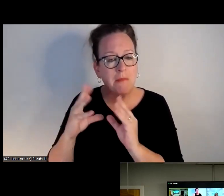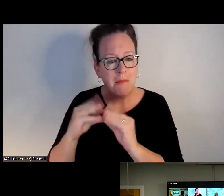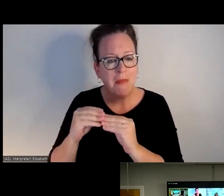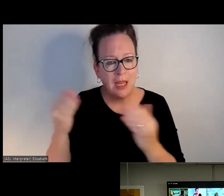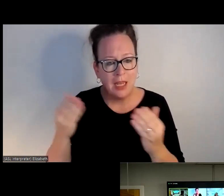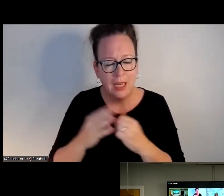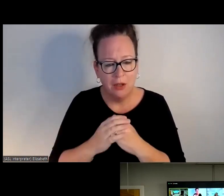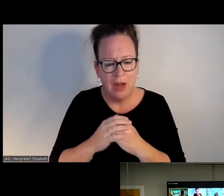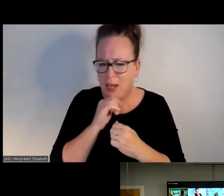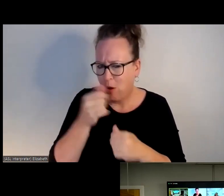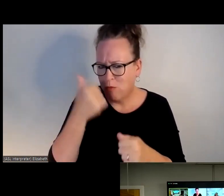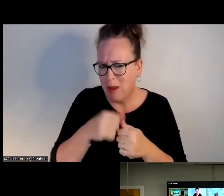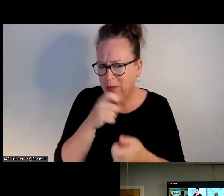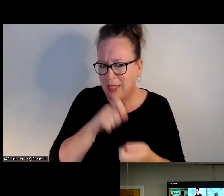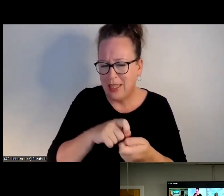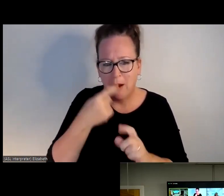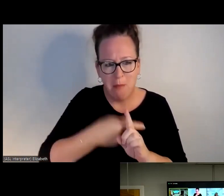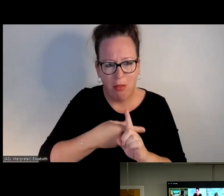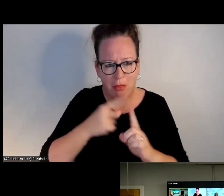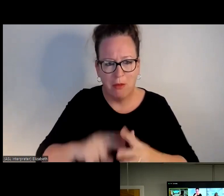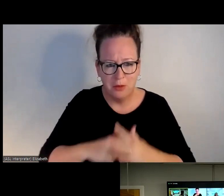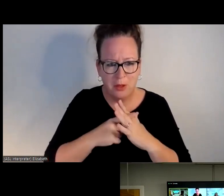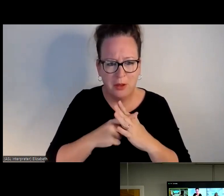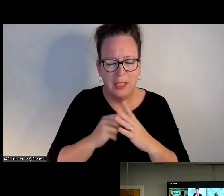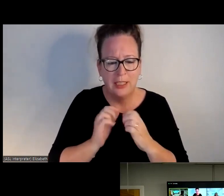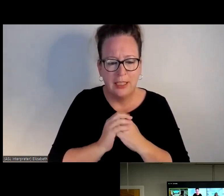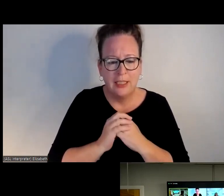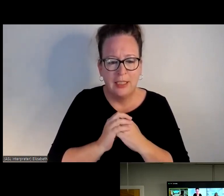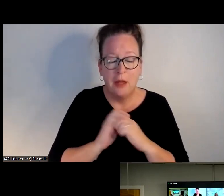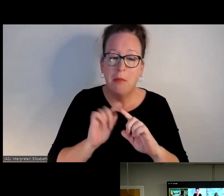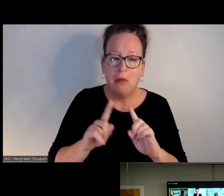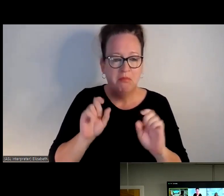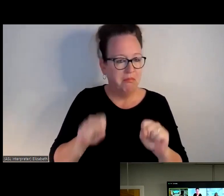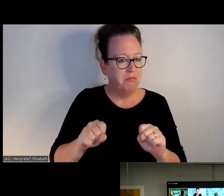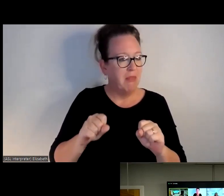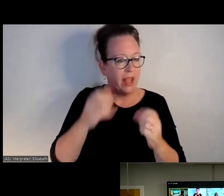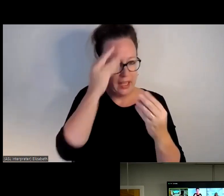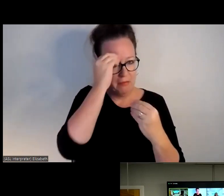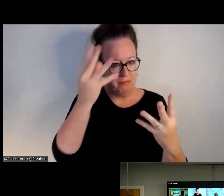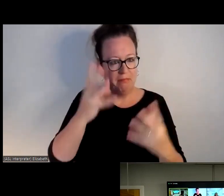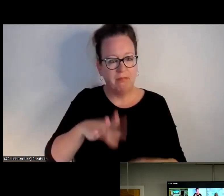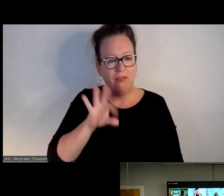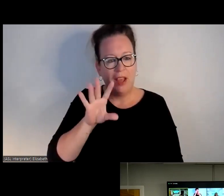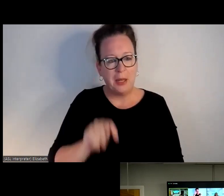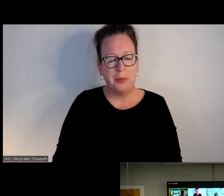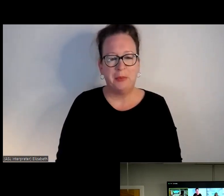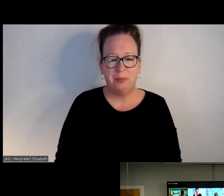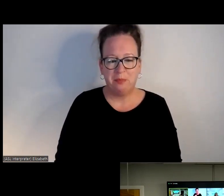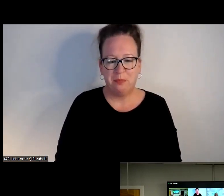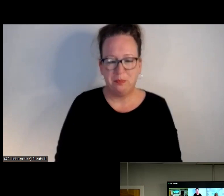I don't remember exactly the month that it was convened, but we can get back to you, to